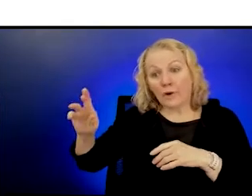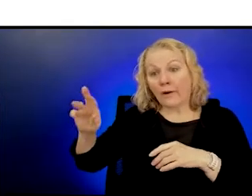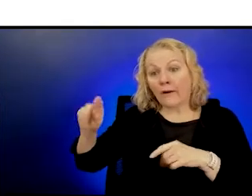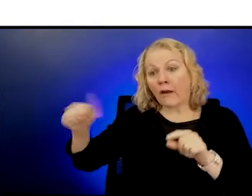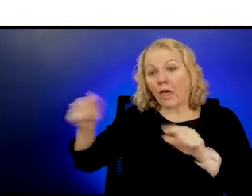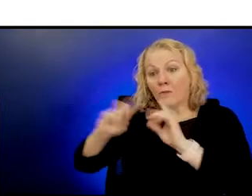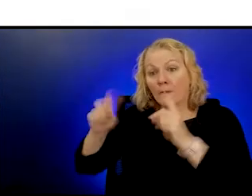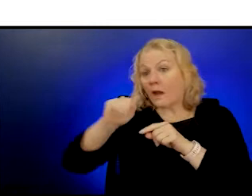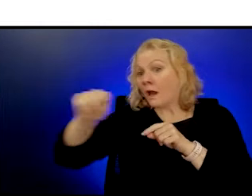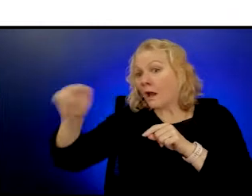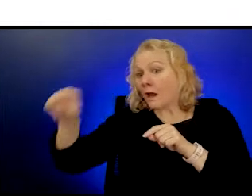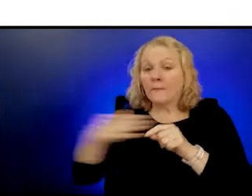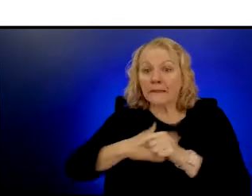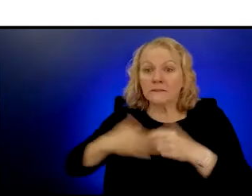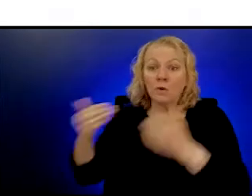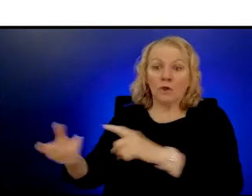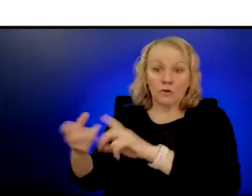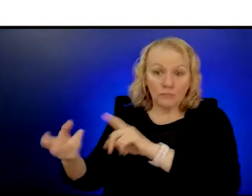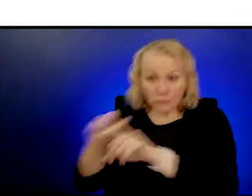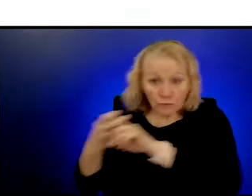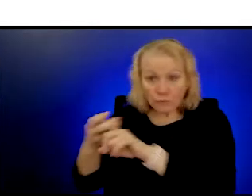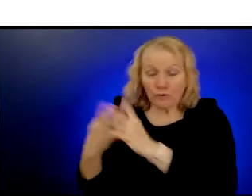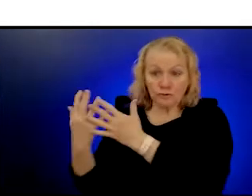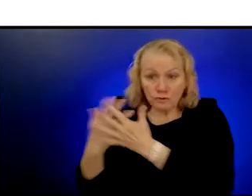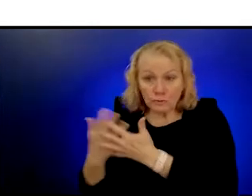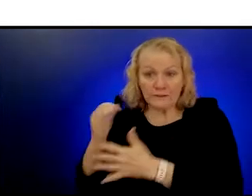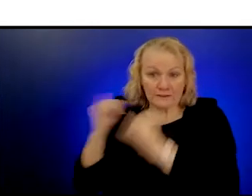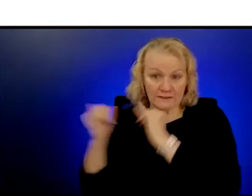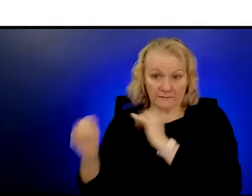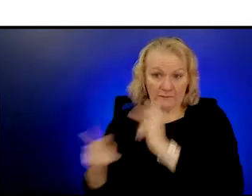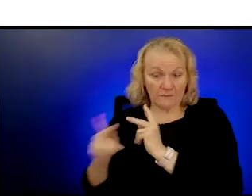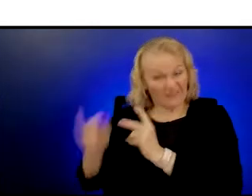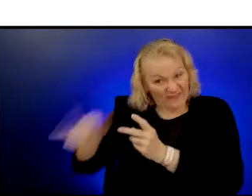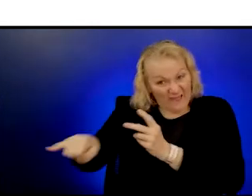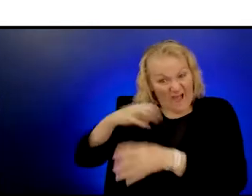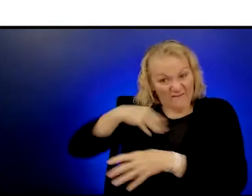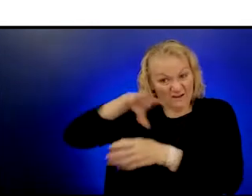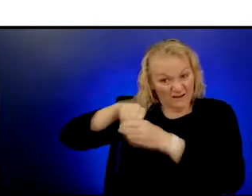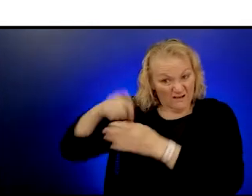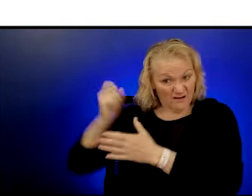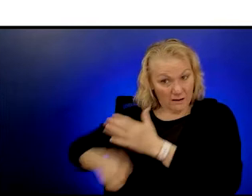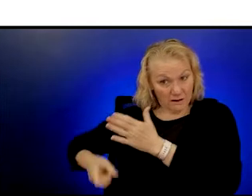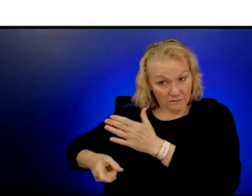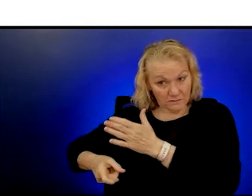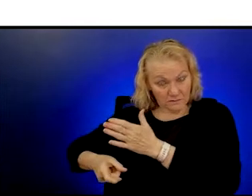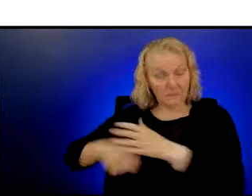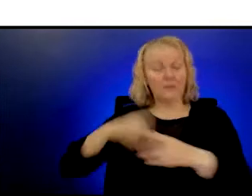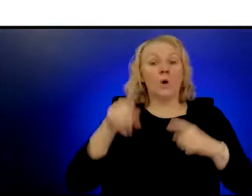departments to recruit, screen, and interview candidates. When an employee leaves,